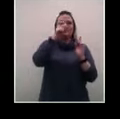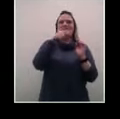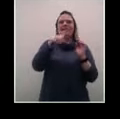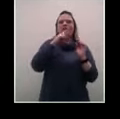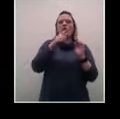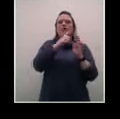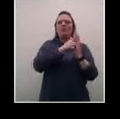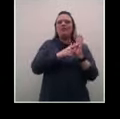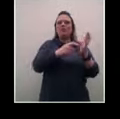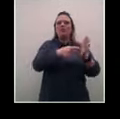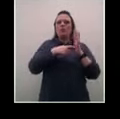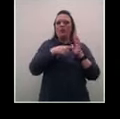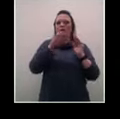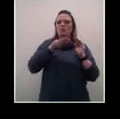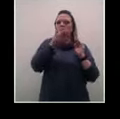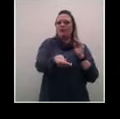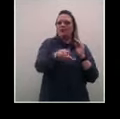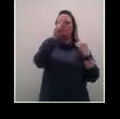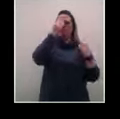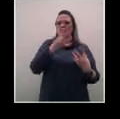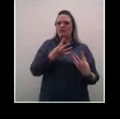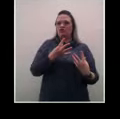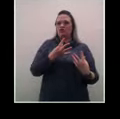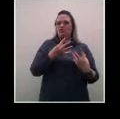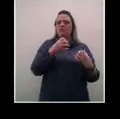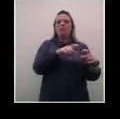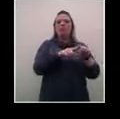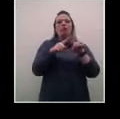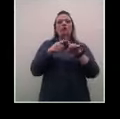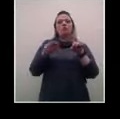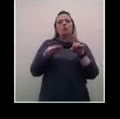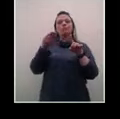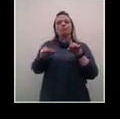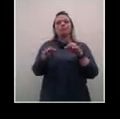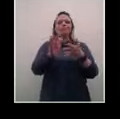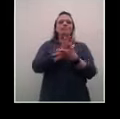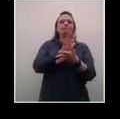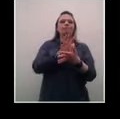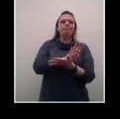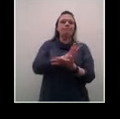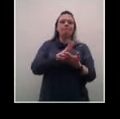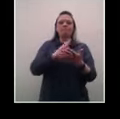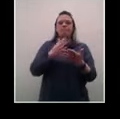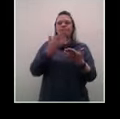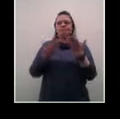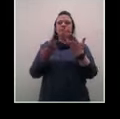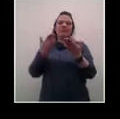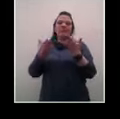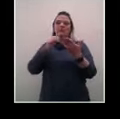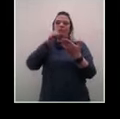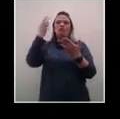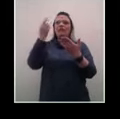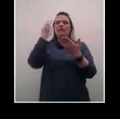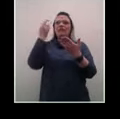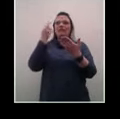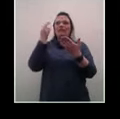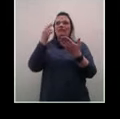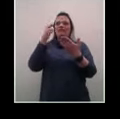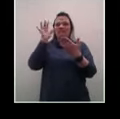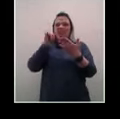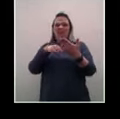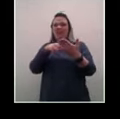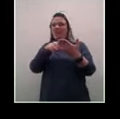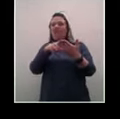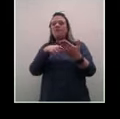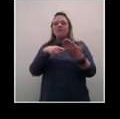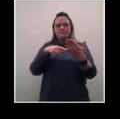you, and also that they may give you information on a piece of paper. You may not realize that's what it is, but that's what it